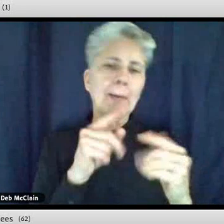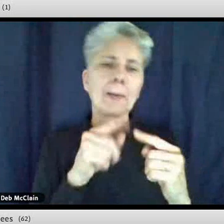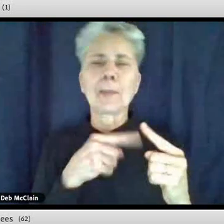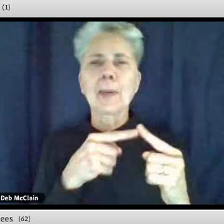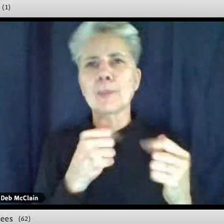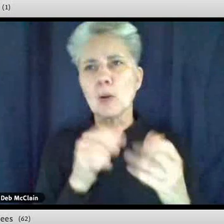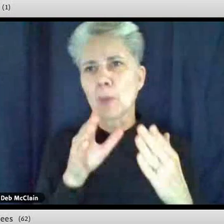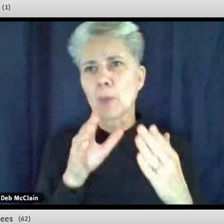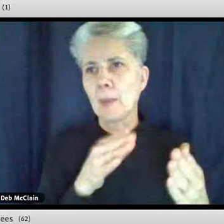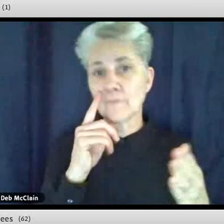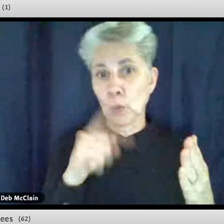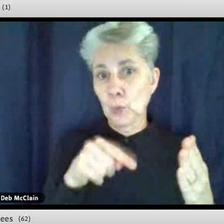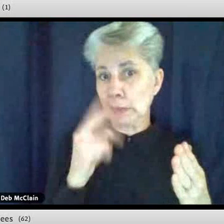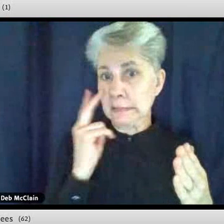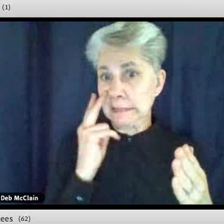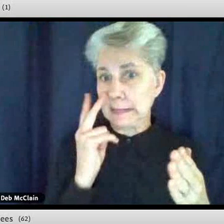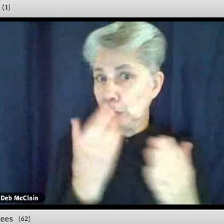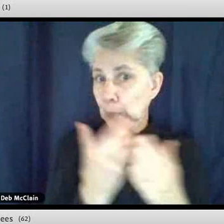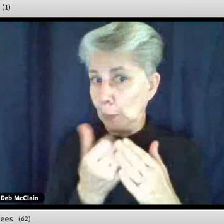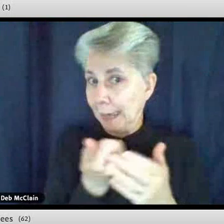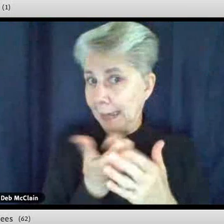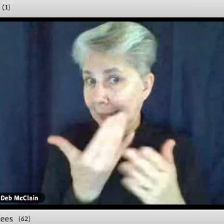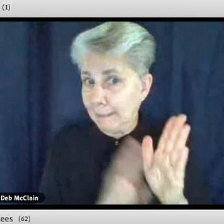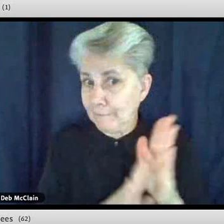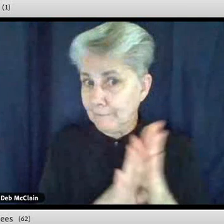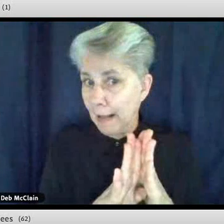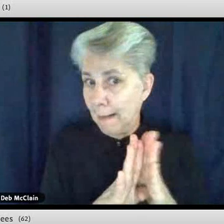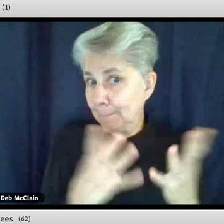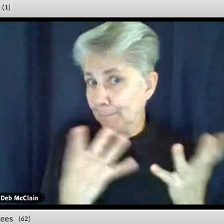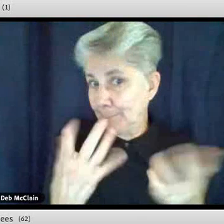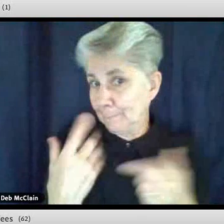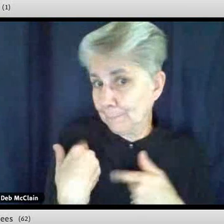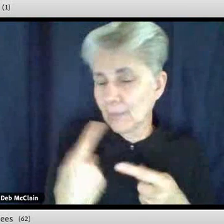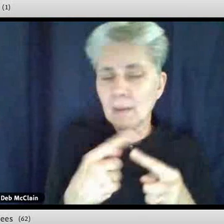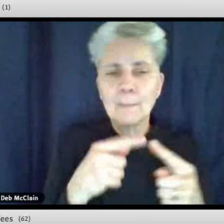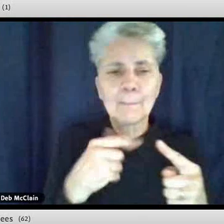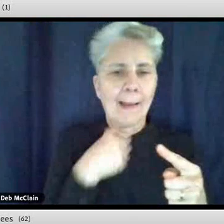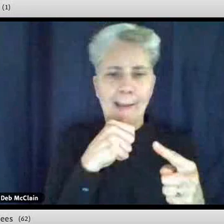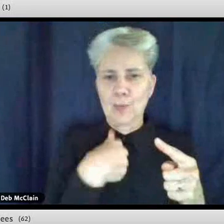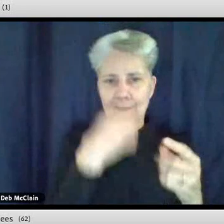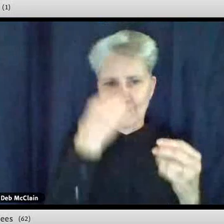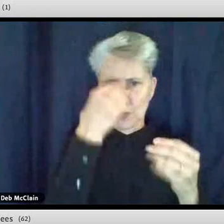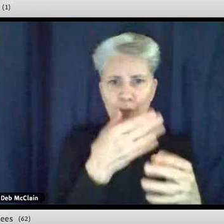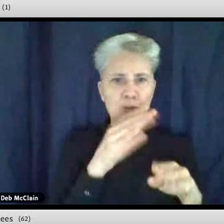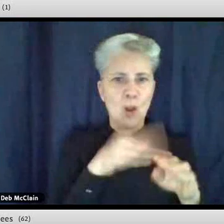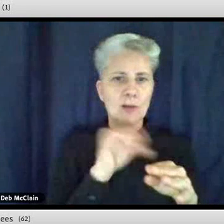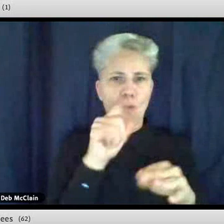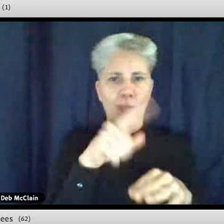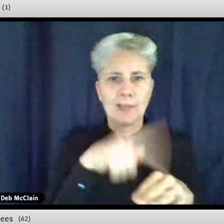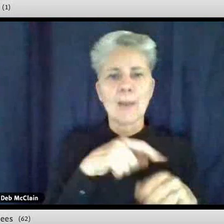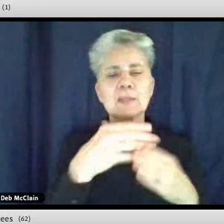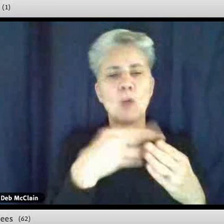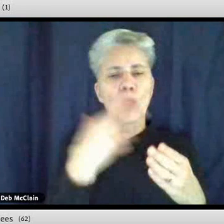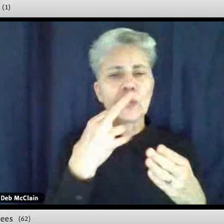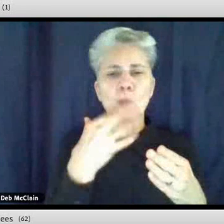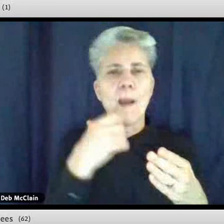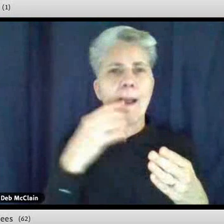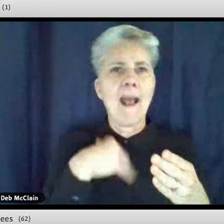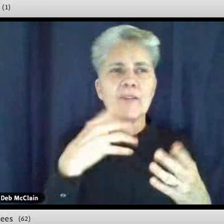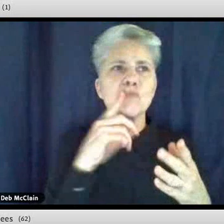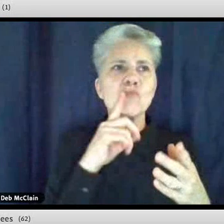a few trusted news sources. I look when I'm trying to prepare for you guys to see if there's anything new that's developed.